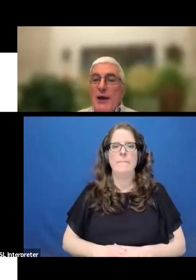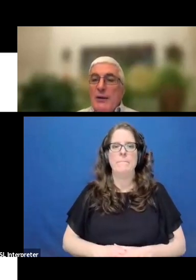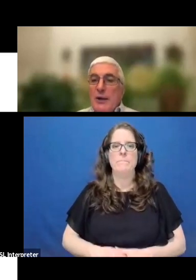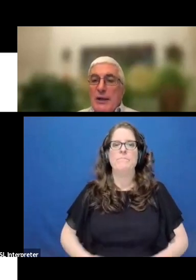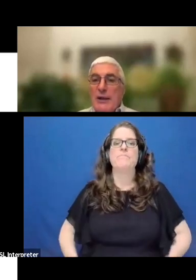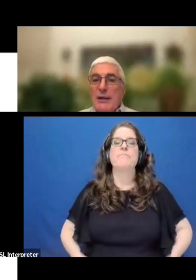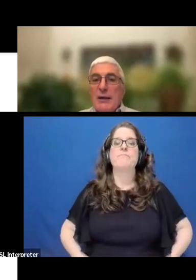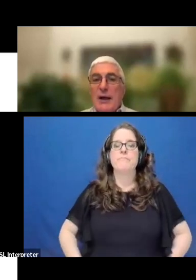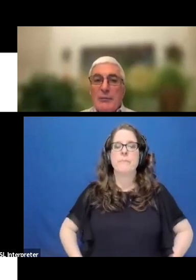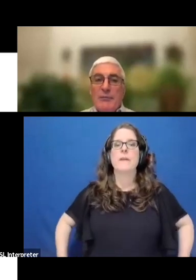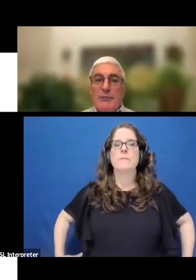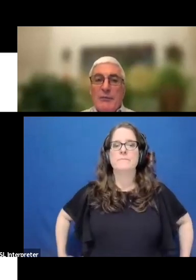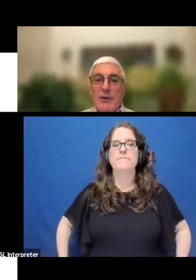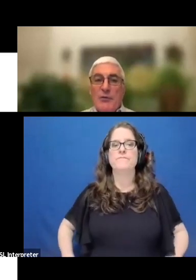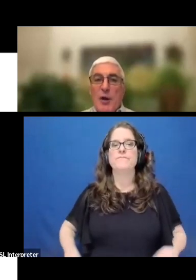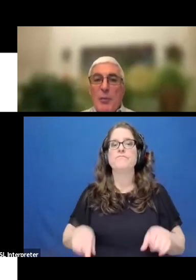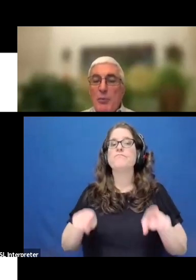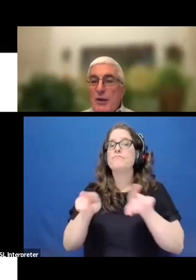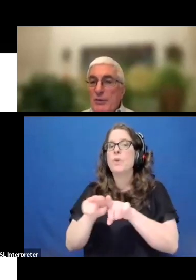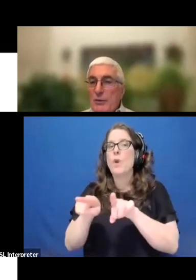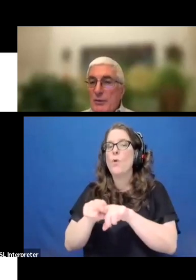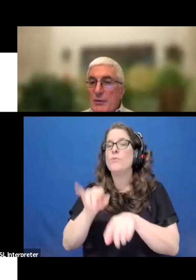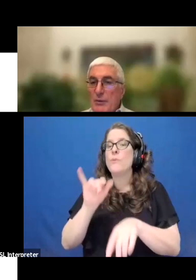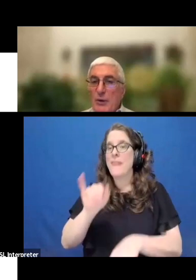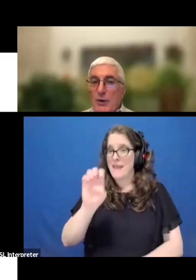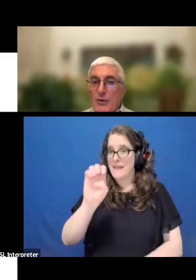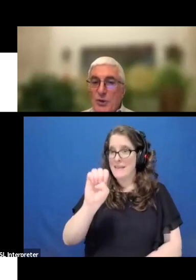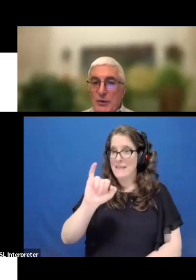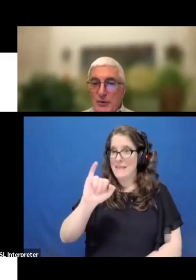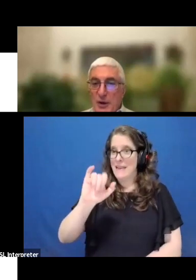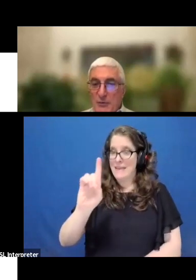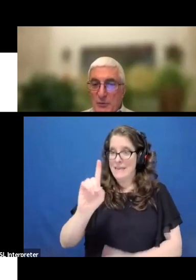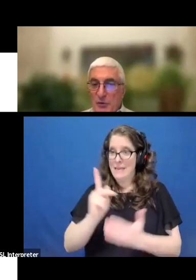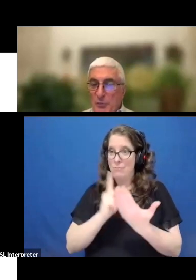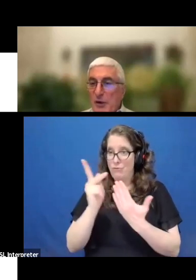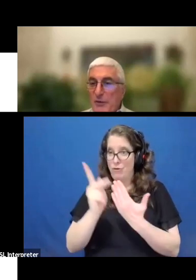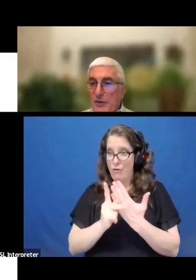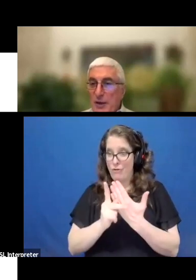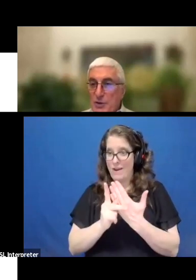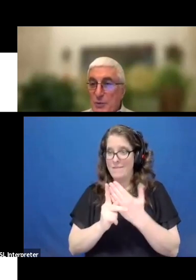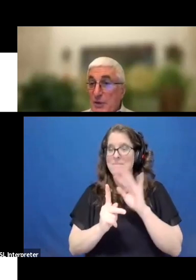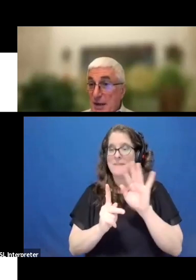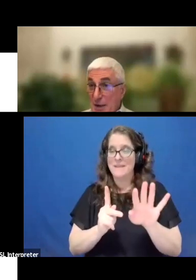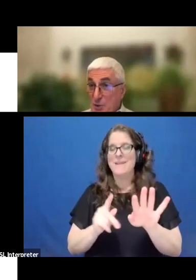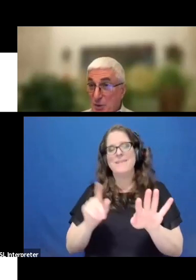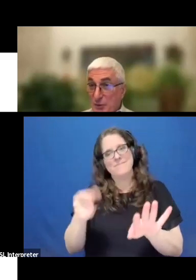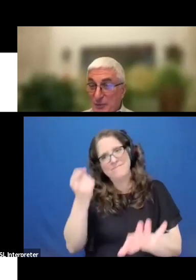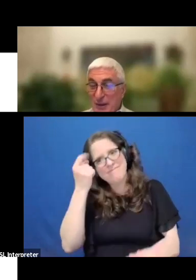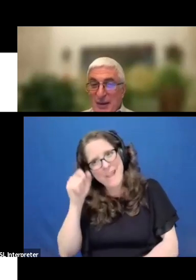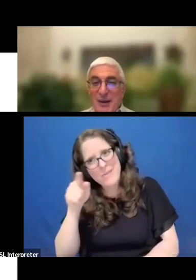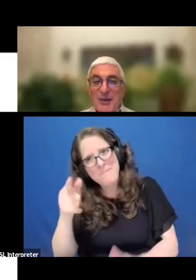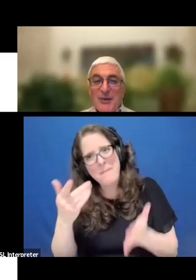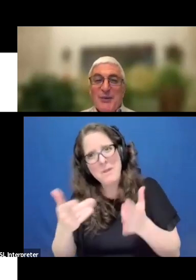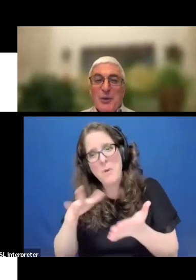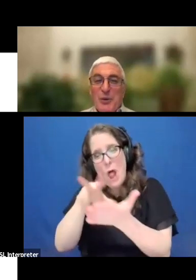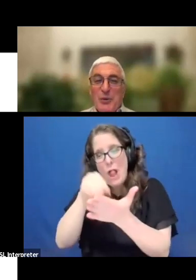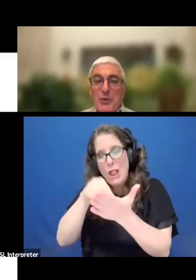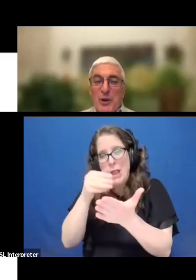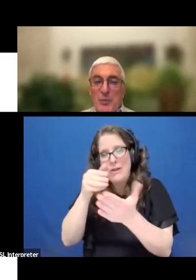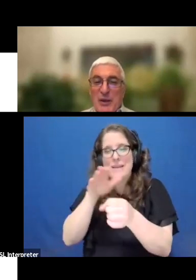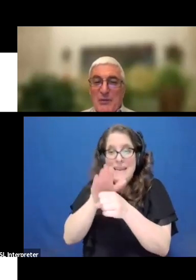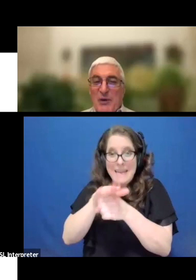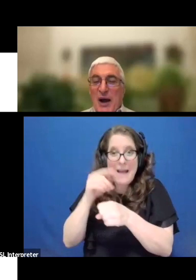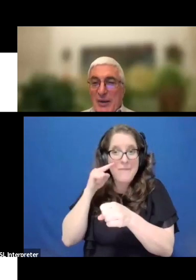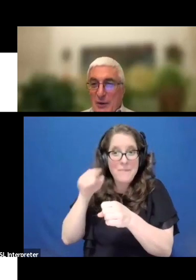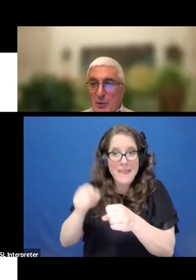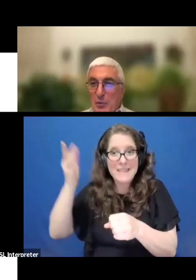And finally, you've probably learned just enough from this presentation to be dangerous. So you don't